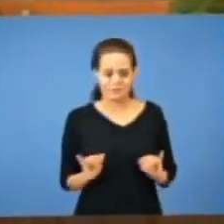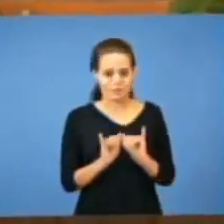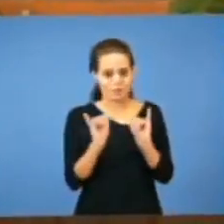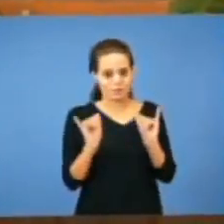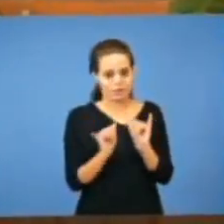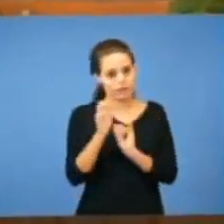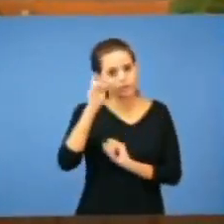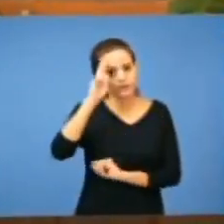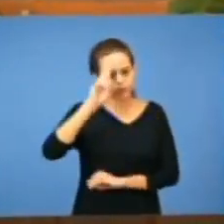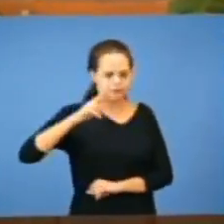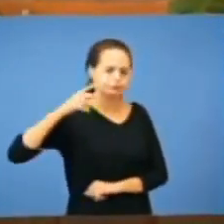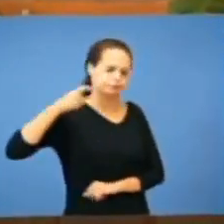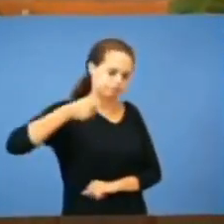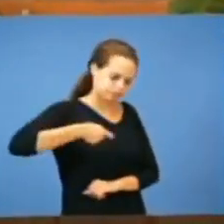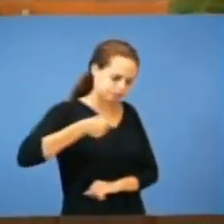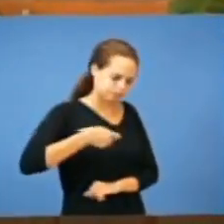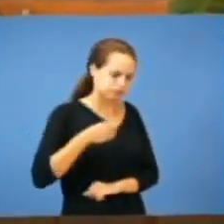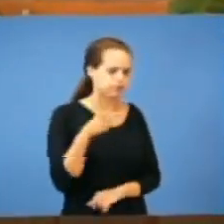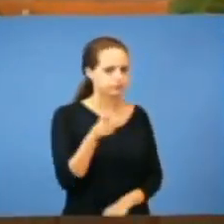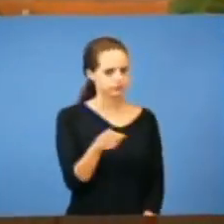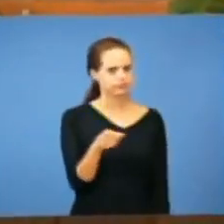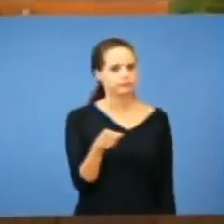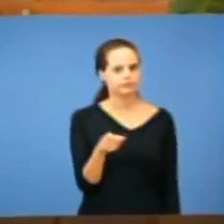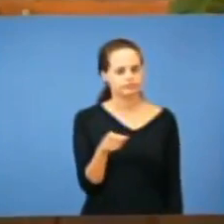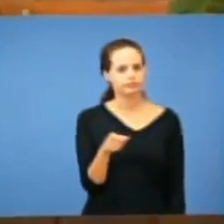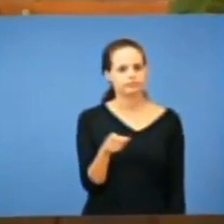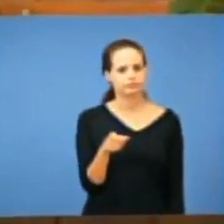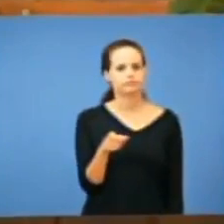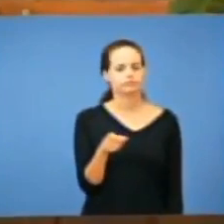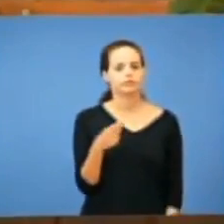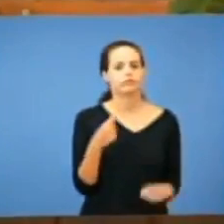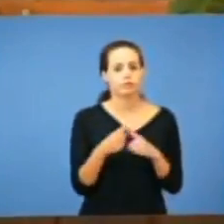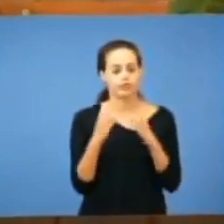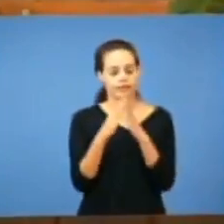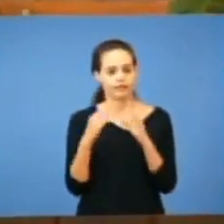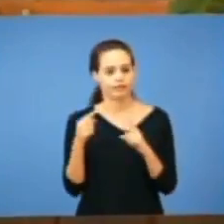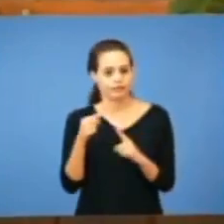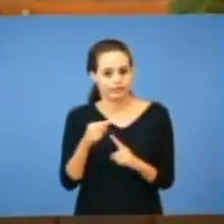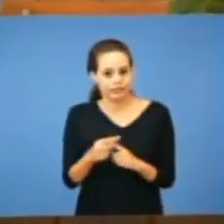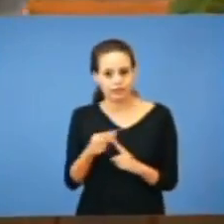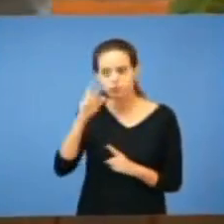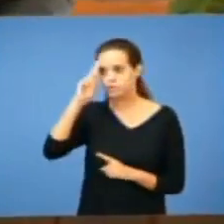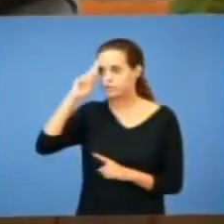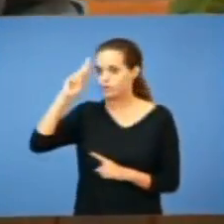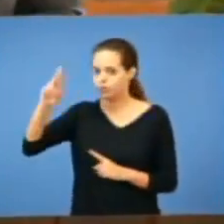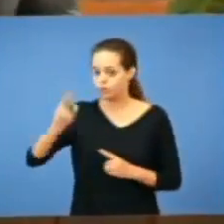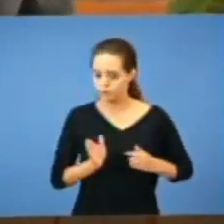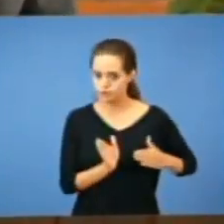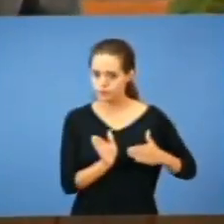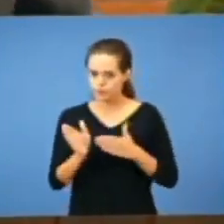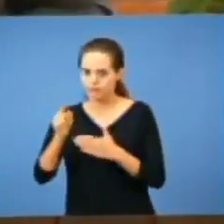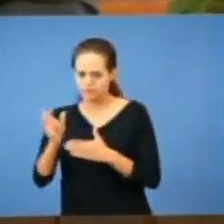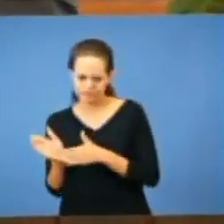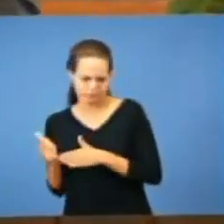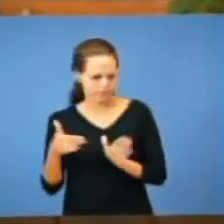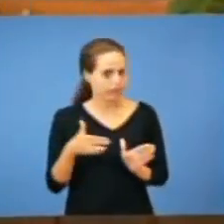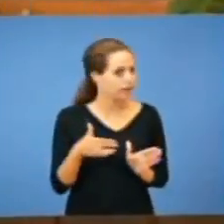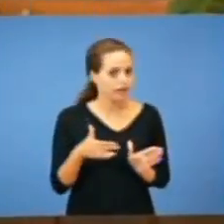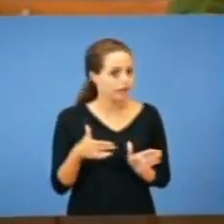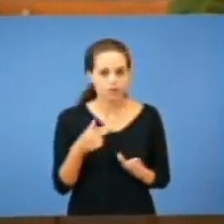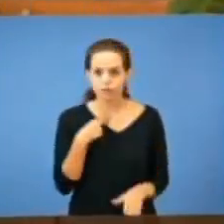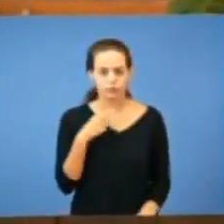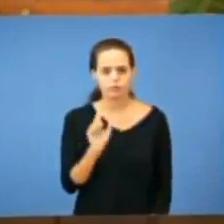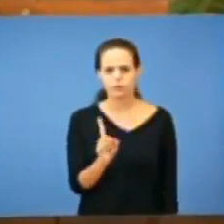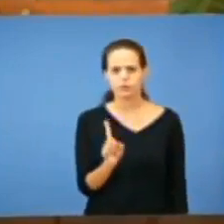upon. Because you lead the church to a place where the church was not called for. You place in your